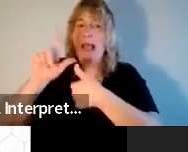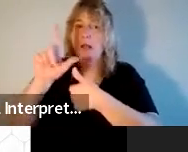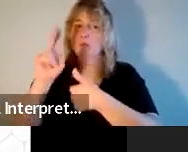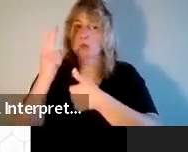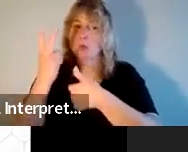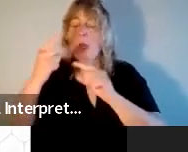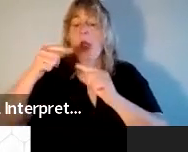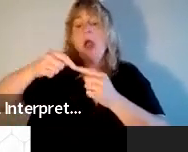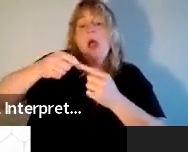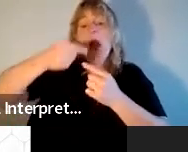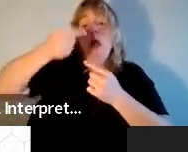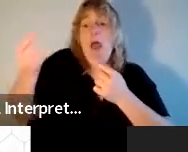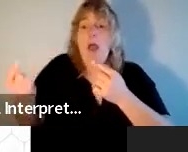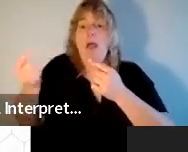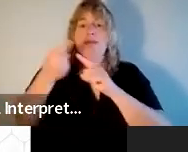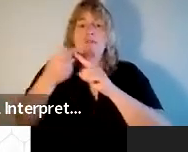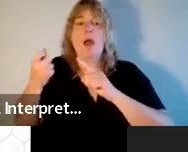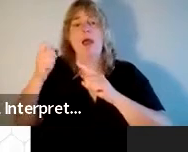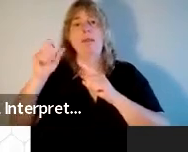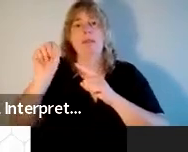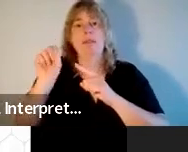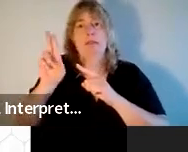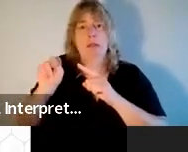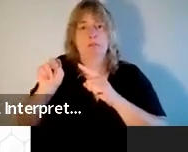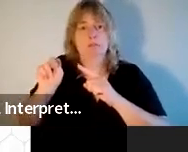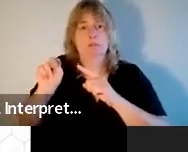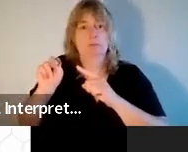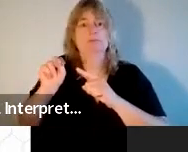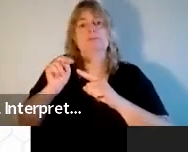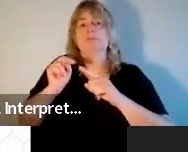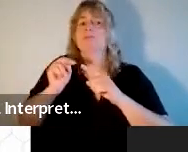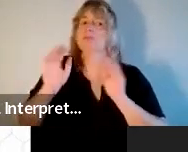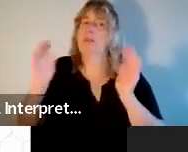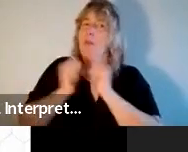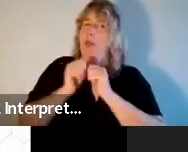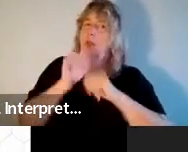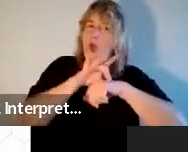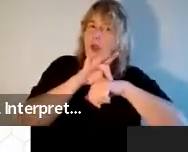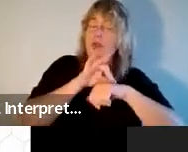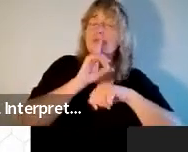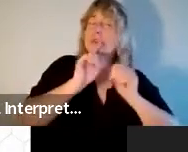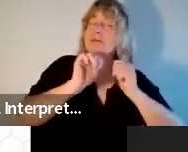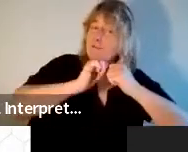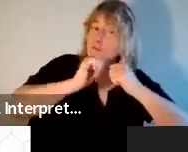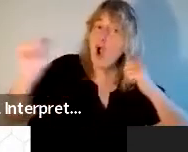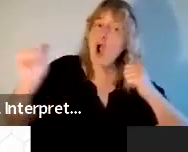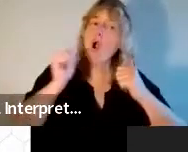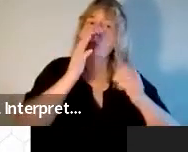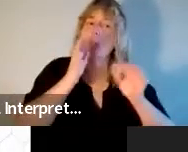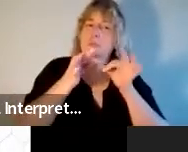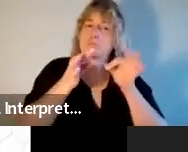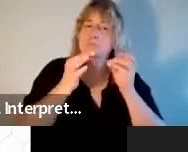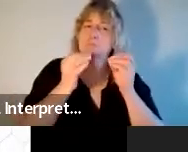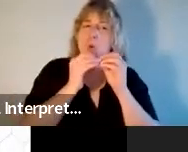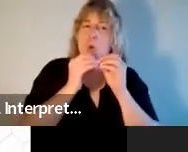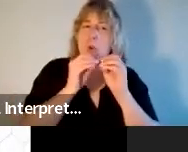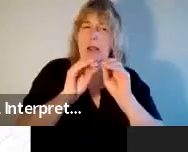sun relative to the Earth. And it's quite a distant way out there, as you'll see in just a moment.